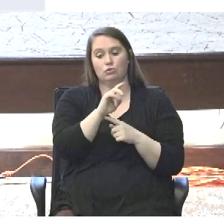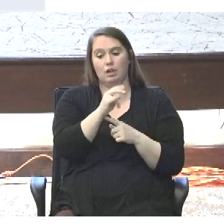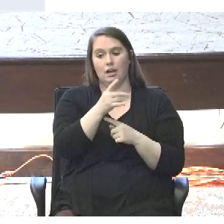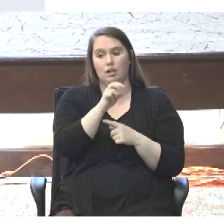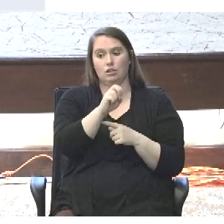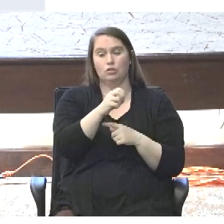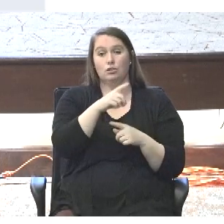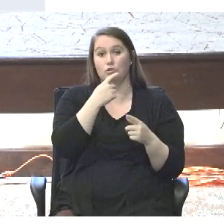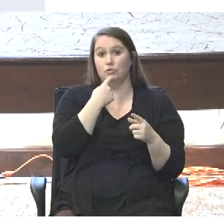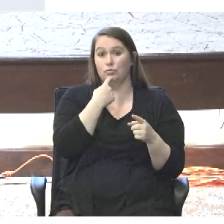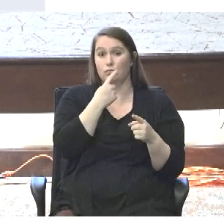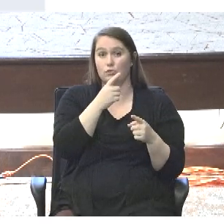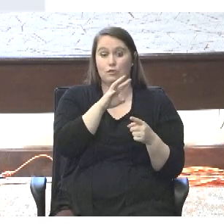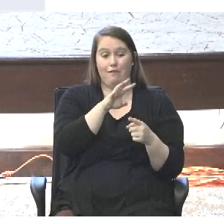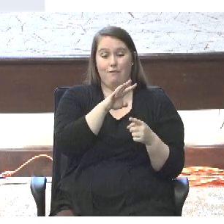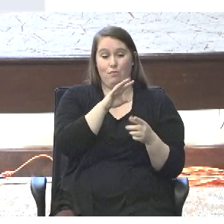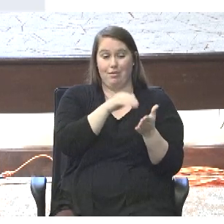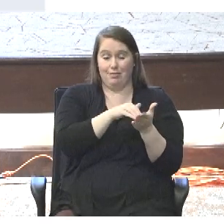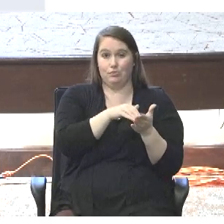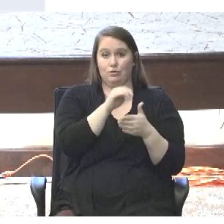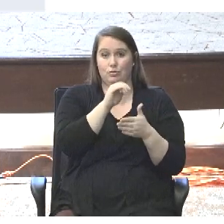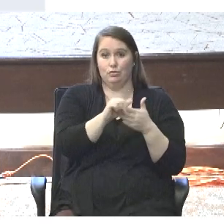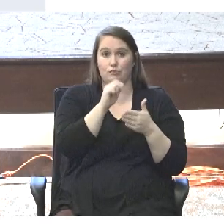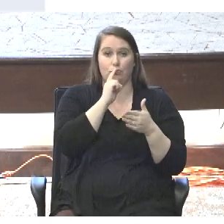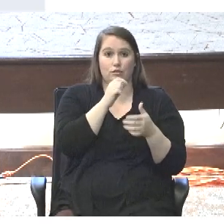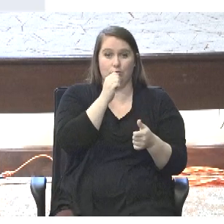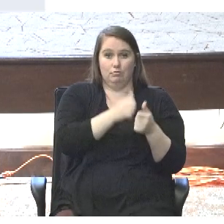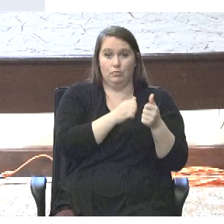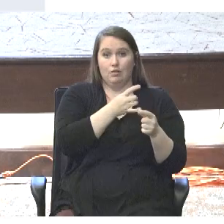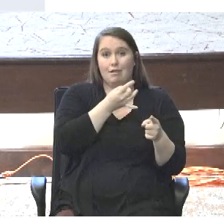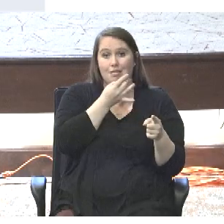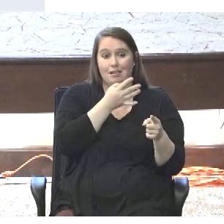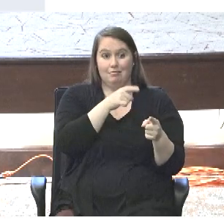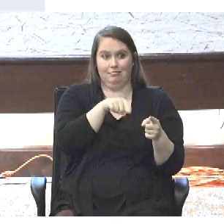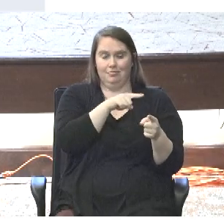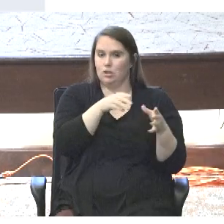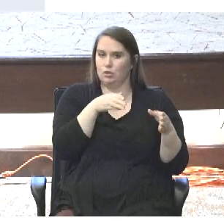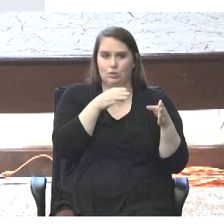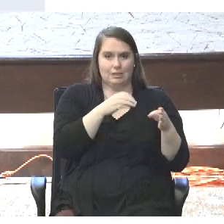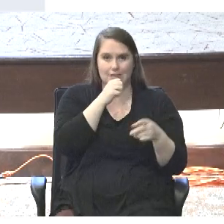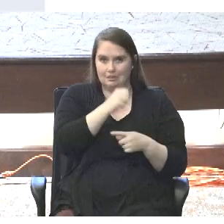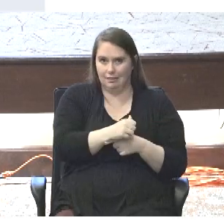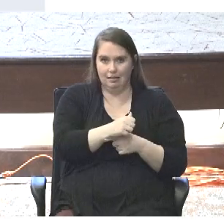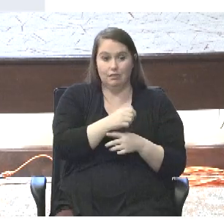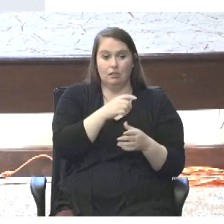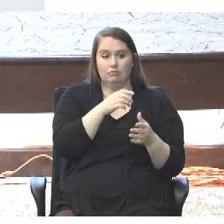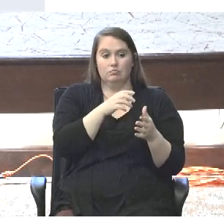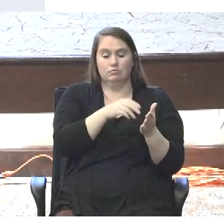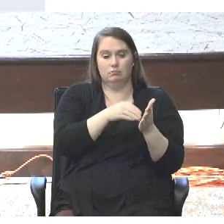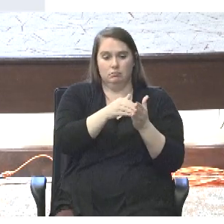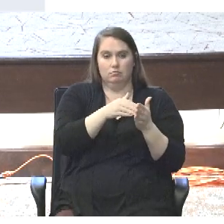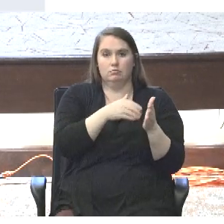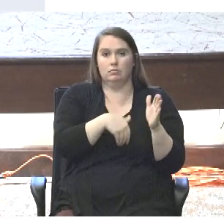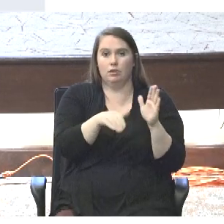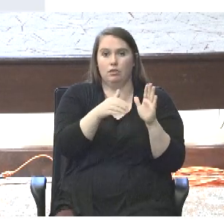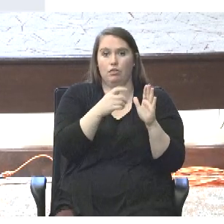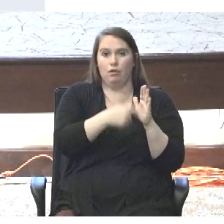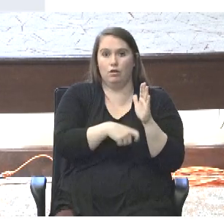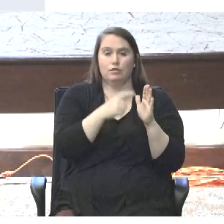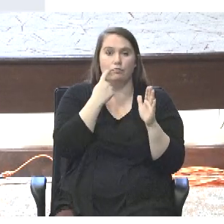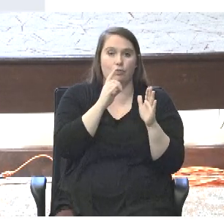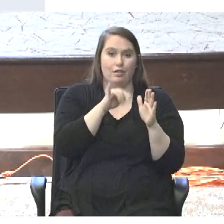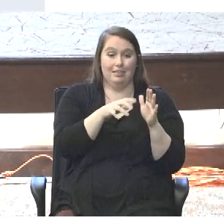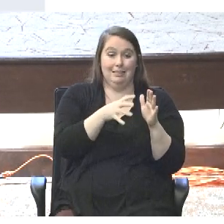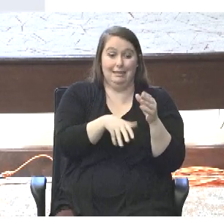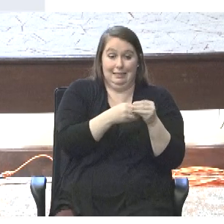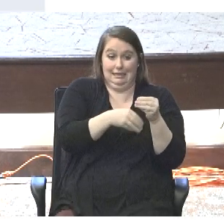almost $4,000 per lot. The streets were not. The increased cost in streets by the additional base material and the